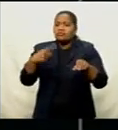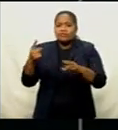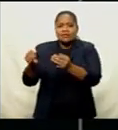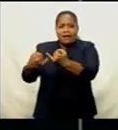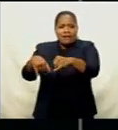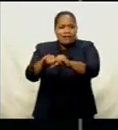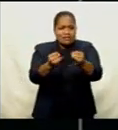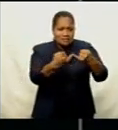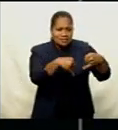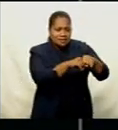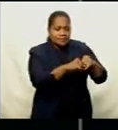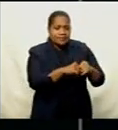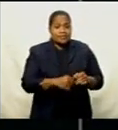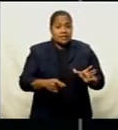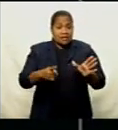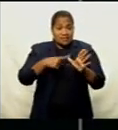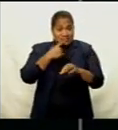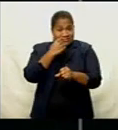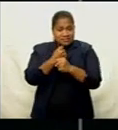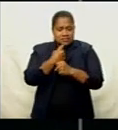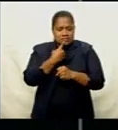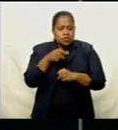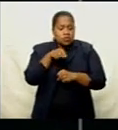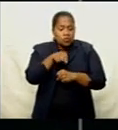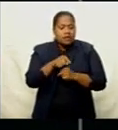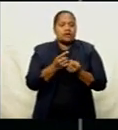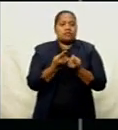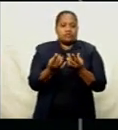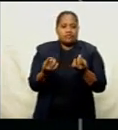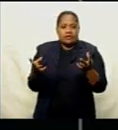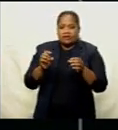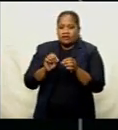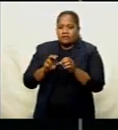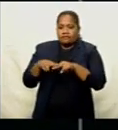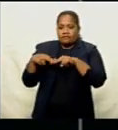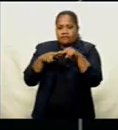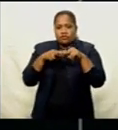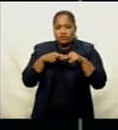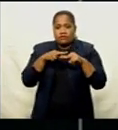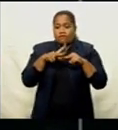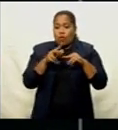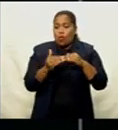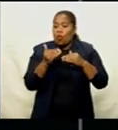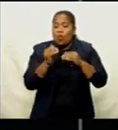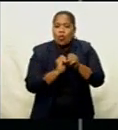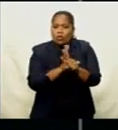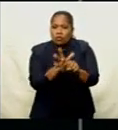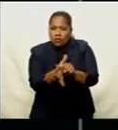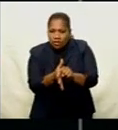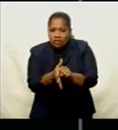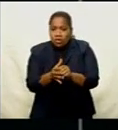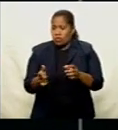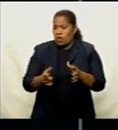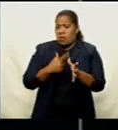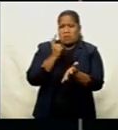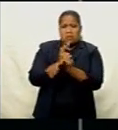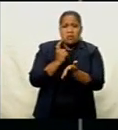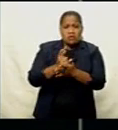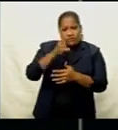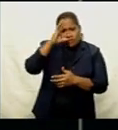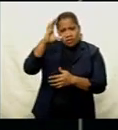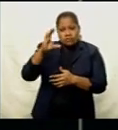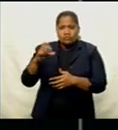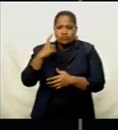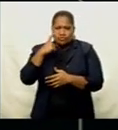Attorney General Aya Syed Kayum says this prepares Fiji for the post-COVID situation when a lot of countries will be competing to attract